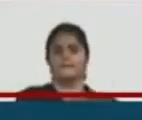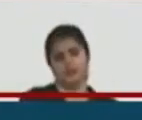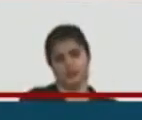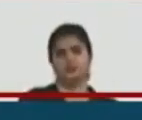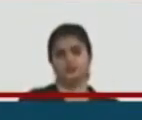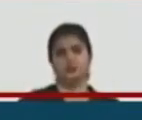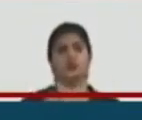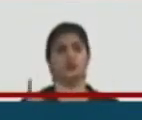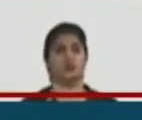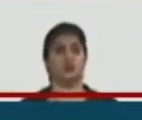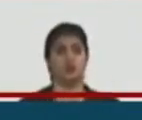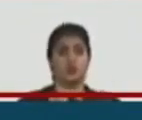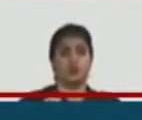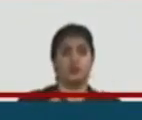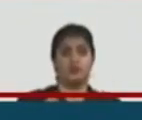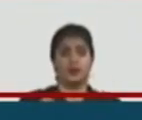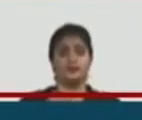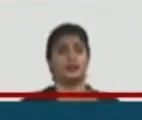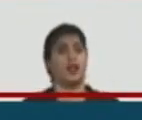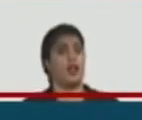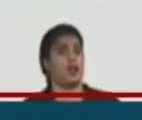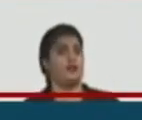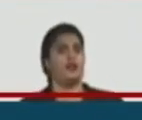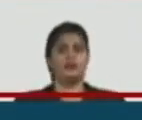Somos un Estado socialista de derecho.